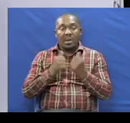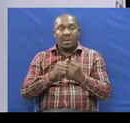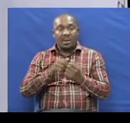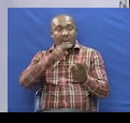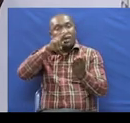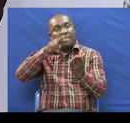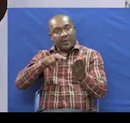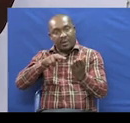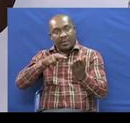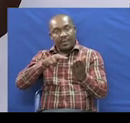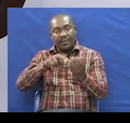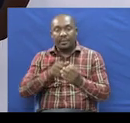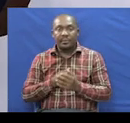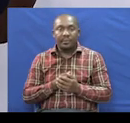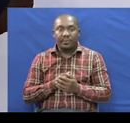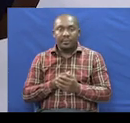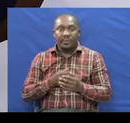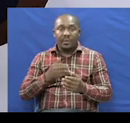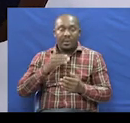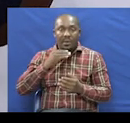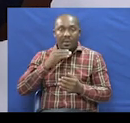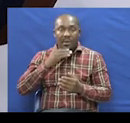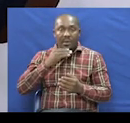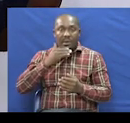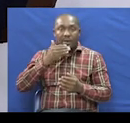Anna can read the story